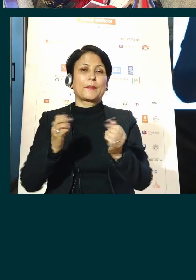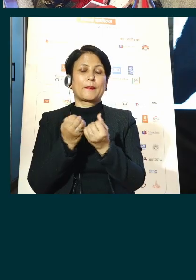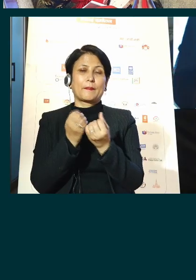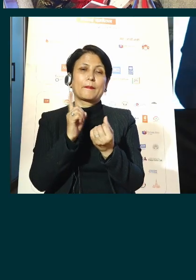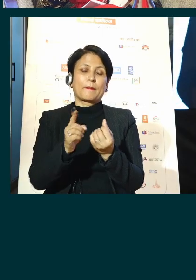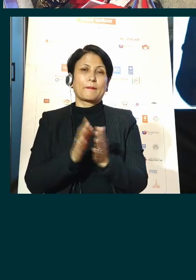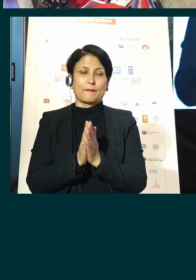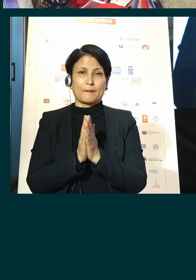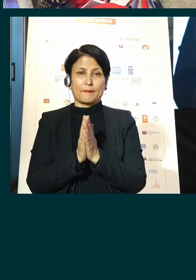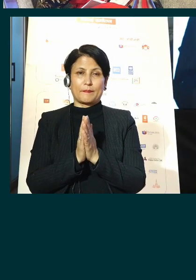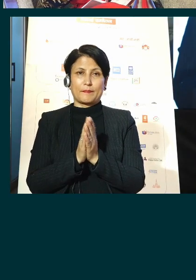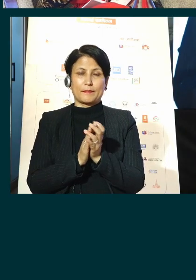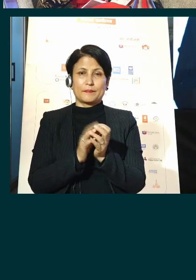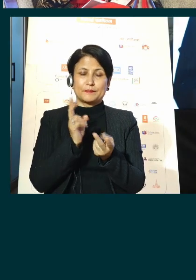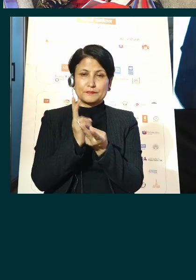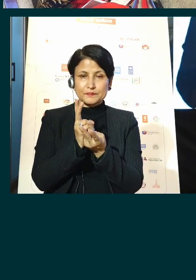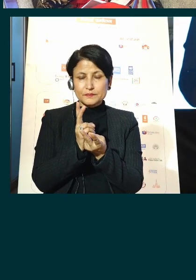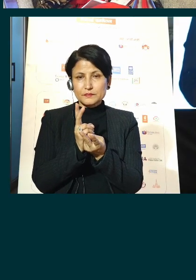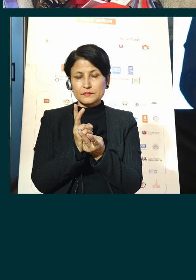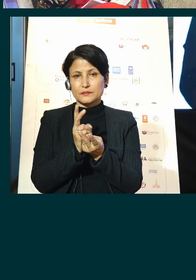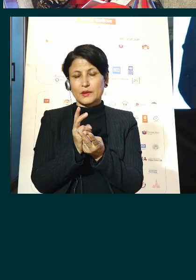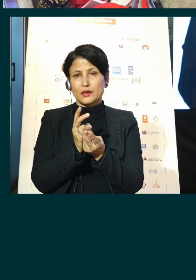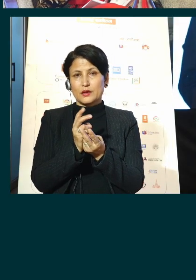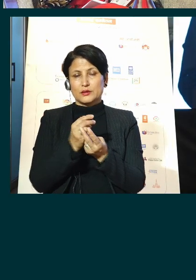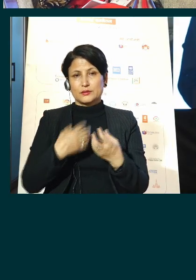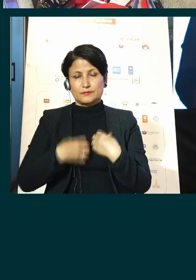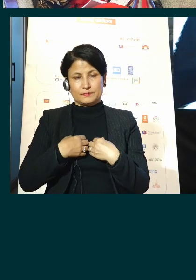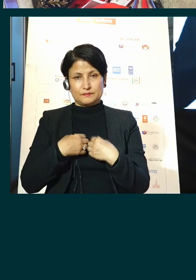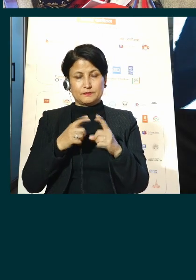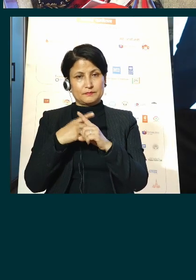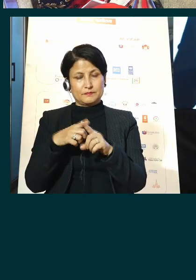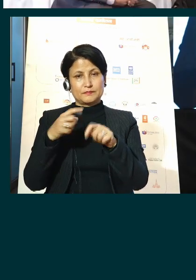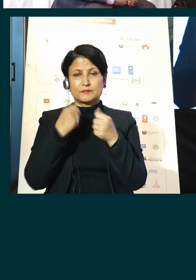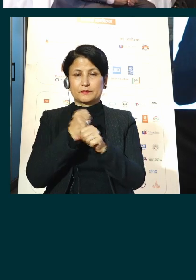are a really exciting way that we can be thinking about doing that in this field. Thank you.